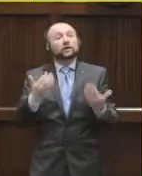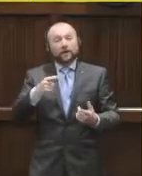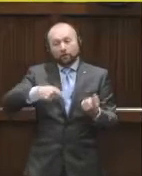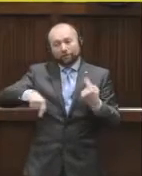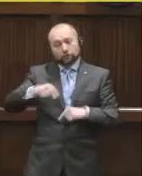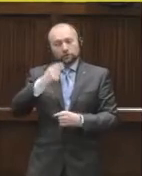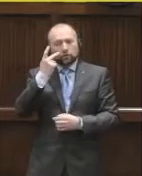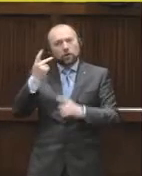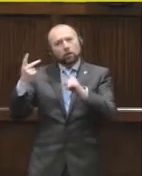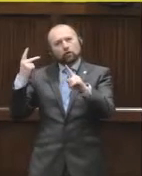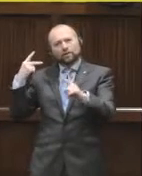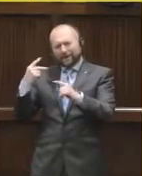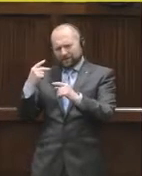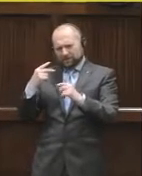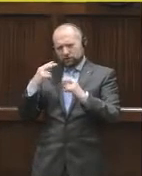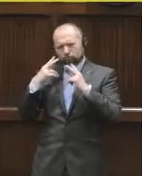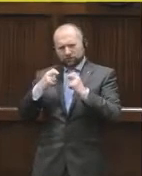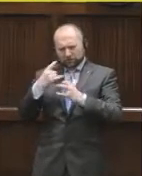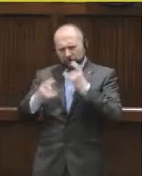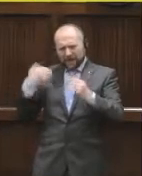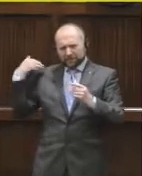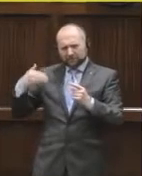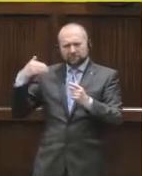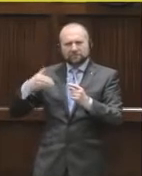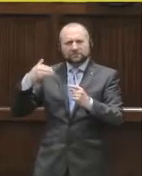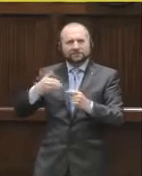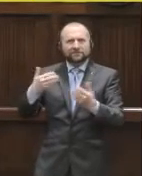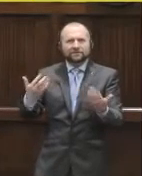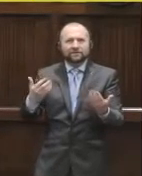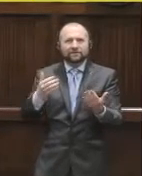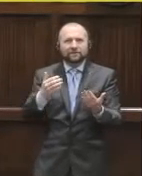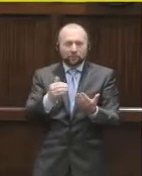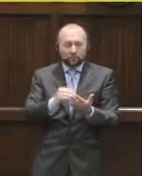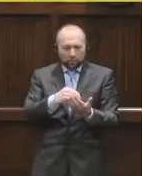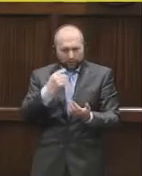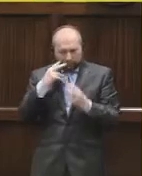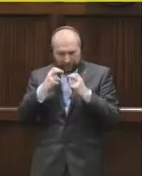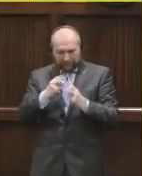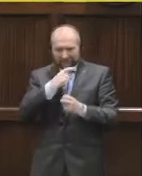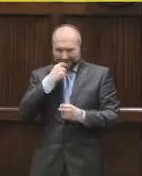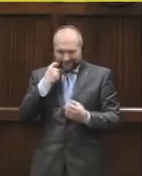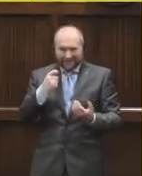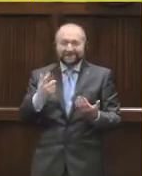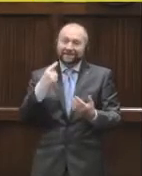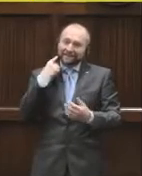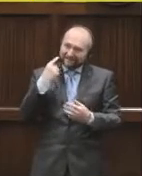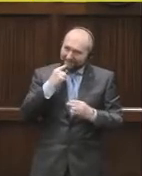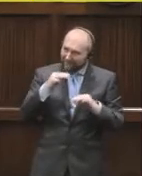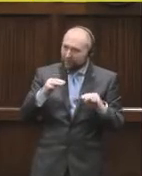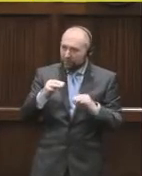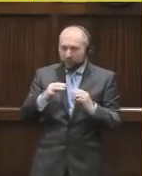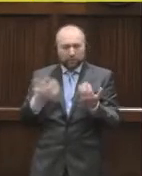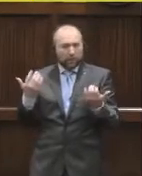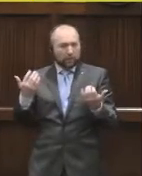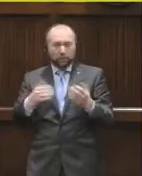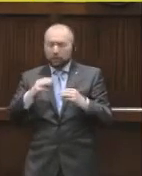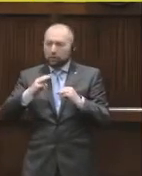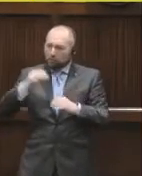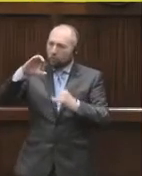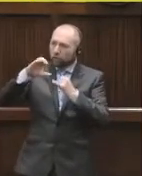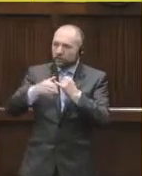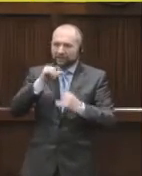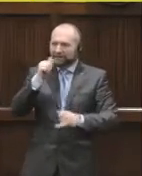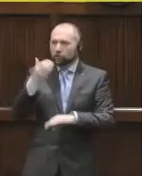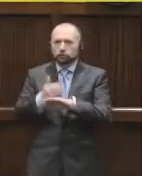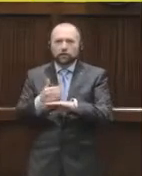the research, we see and we have to acknowledge that deaf people have faced higher unemployment rates,